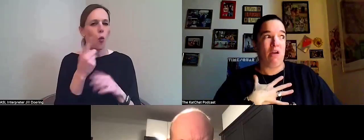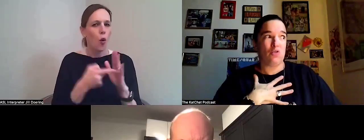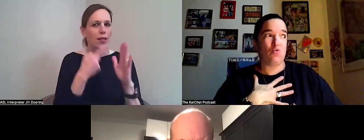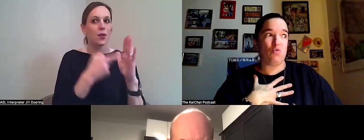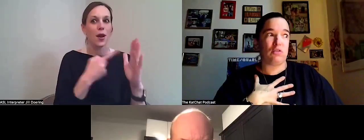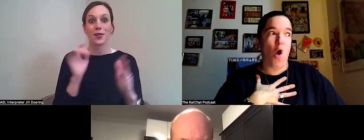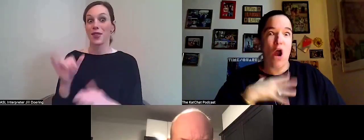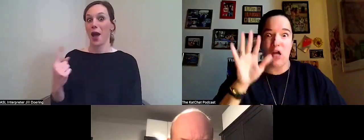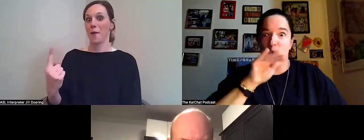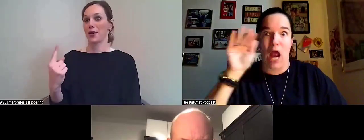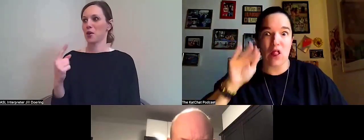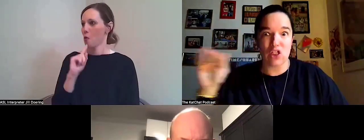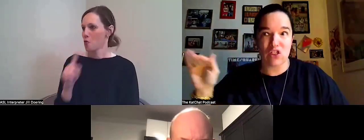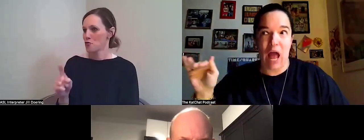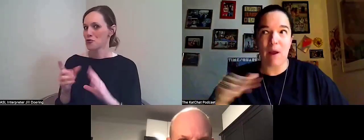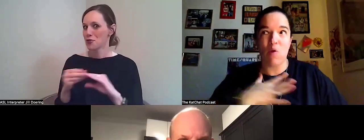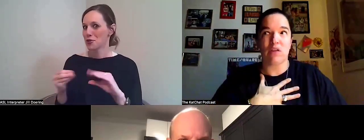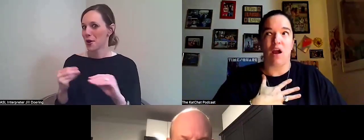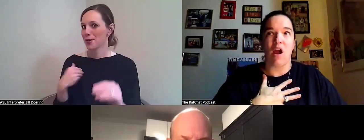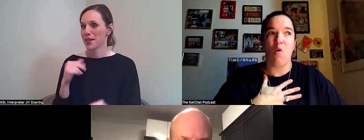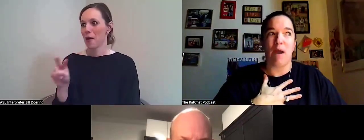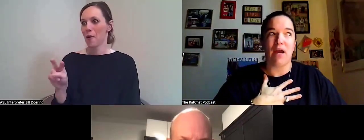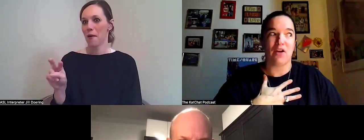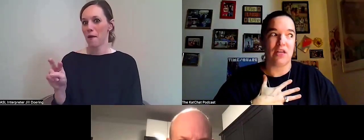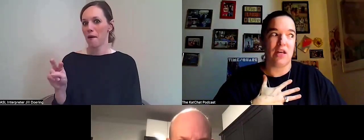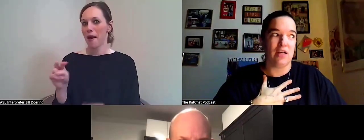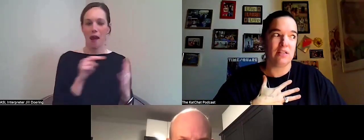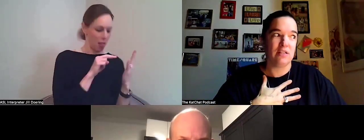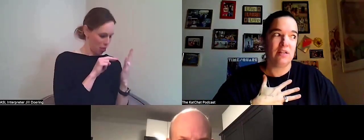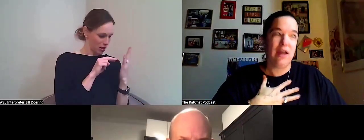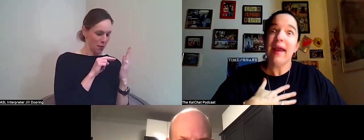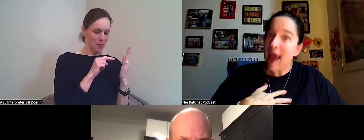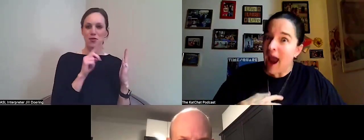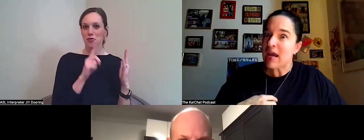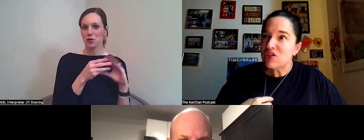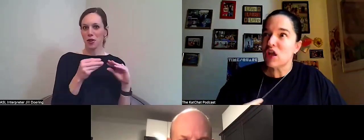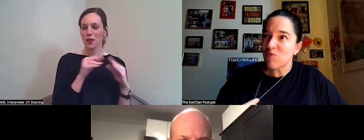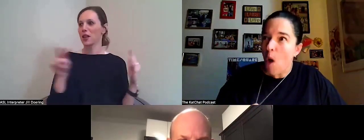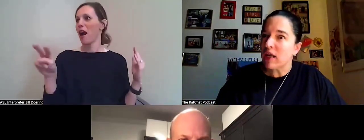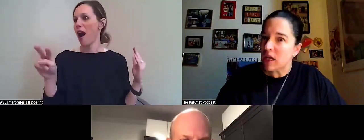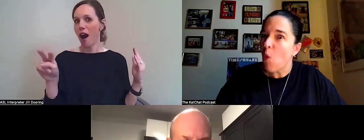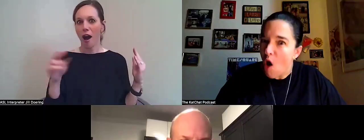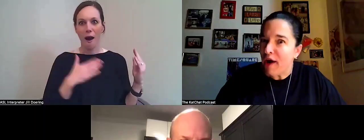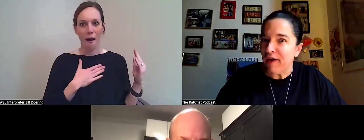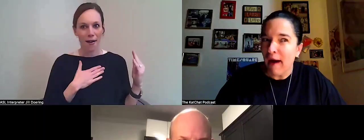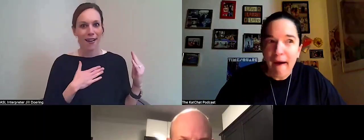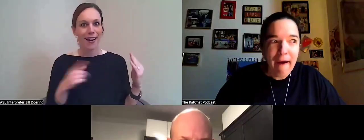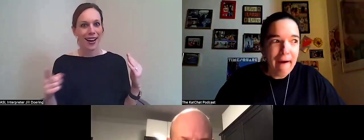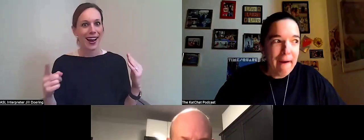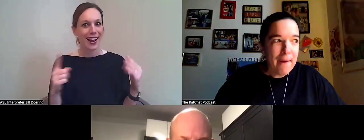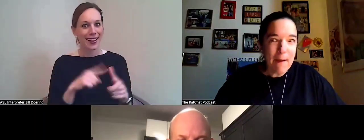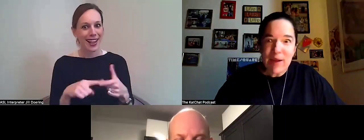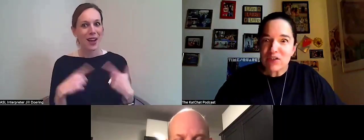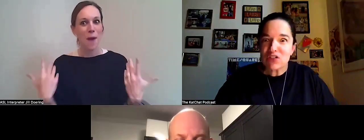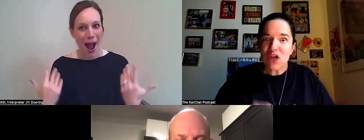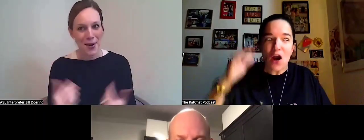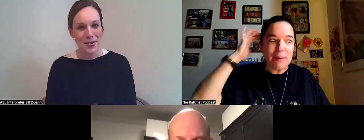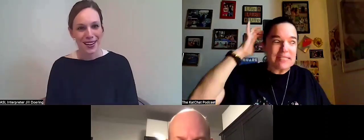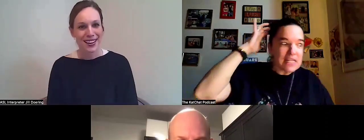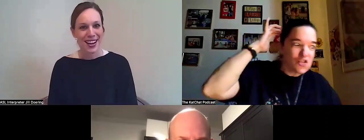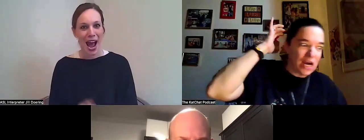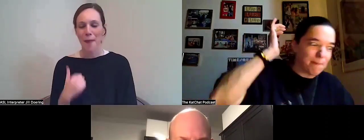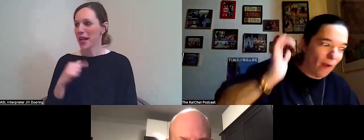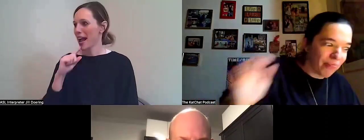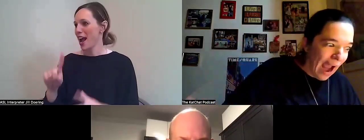was a true story. So I looked it up. I was like, oh my goodness. Yeah, yeah. you wanted a award. Maybe I should